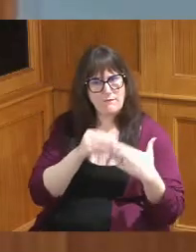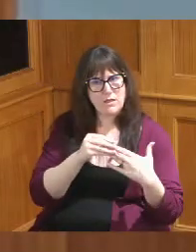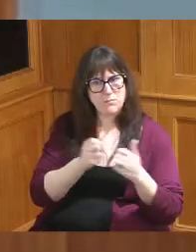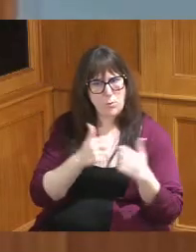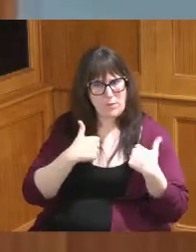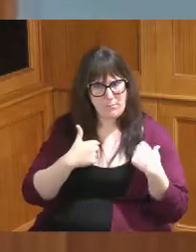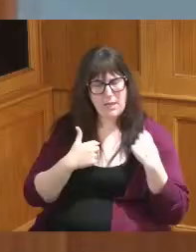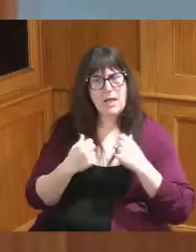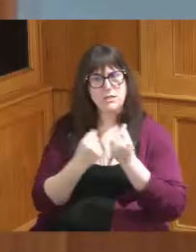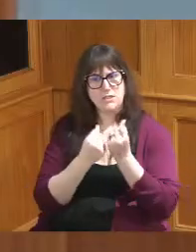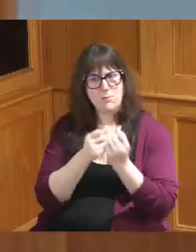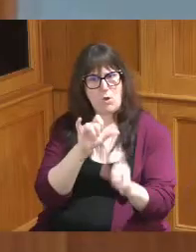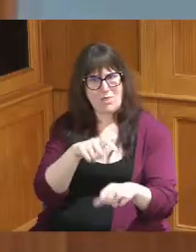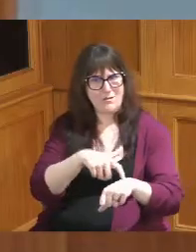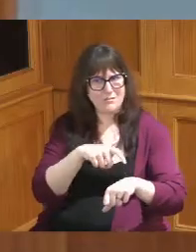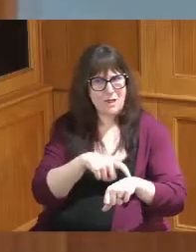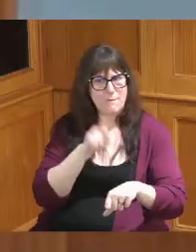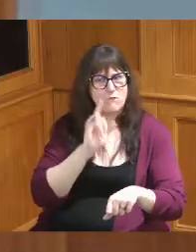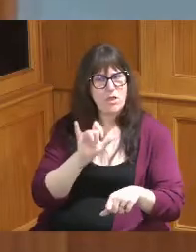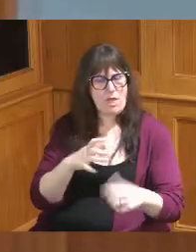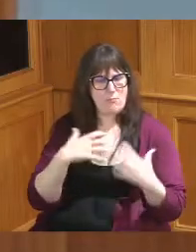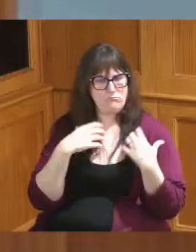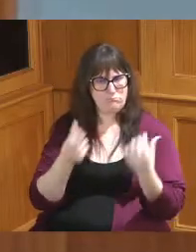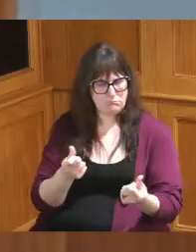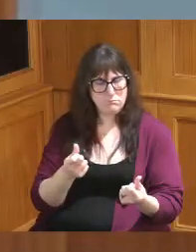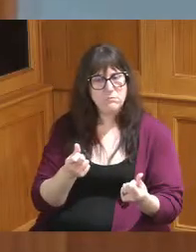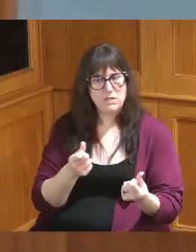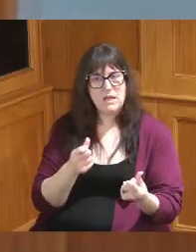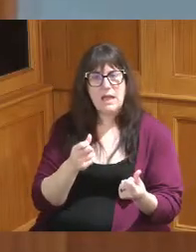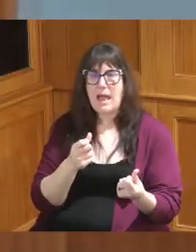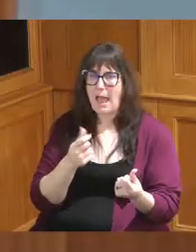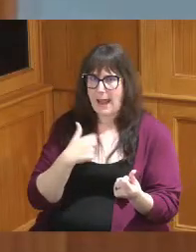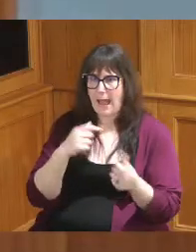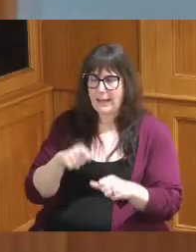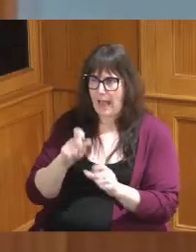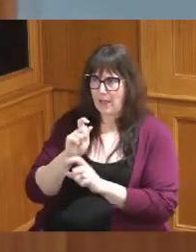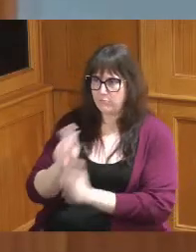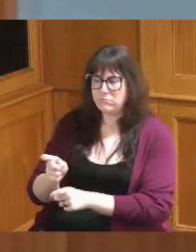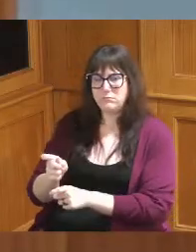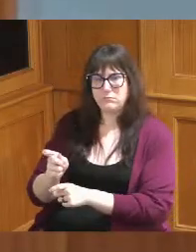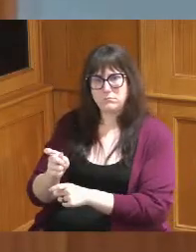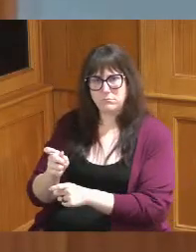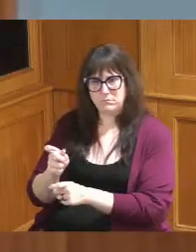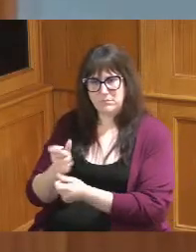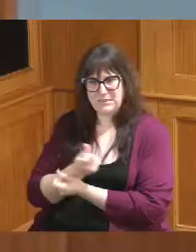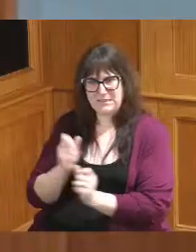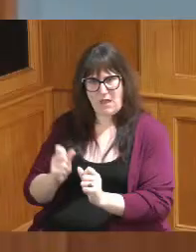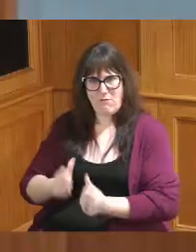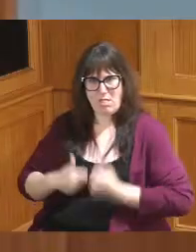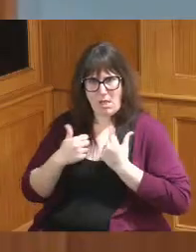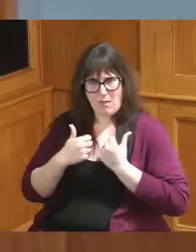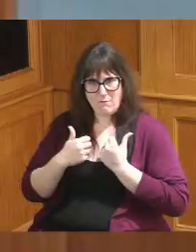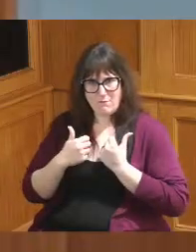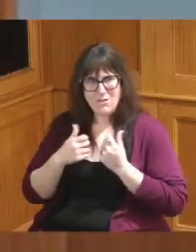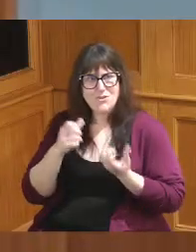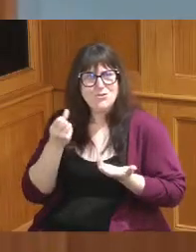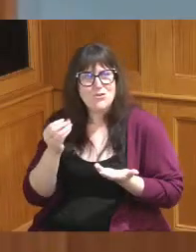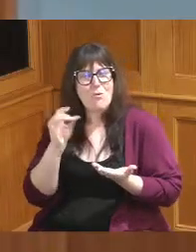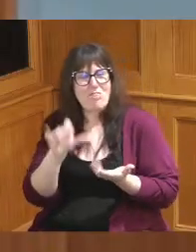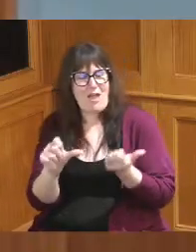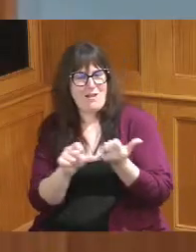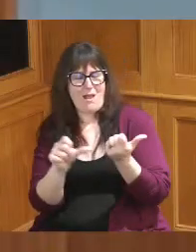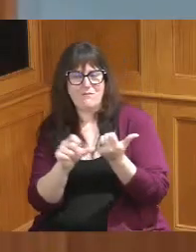the time that you'll need off for that recovery, but you can change a life. And so living donor advocacy is